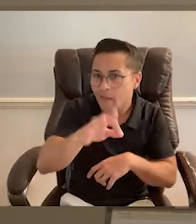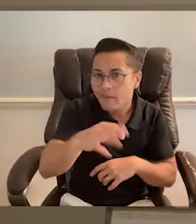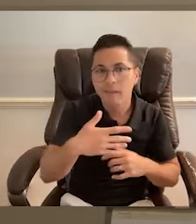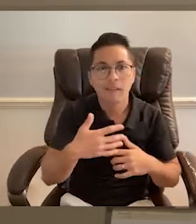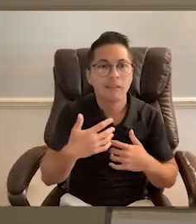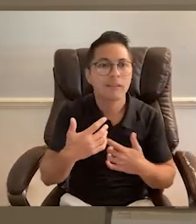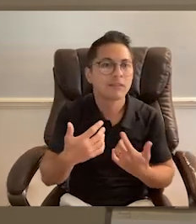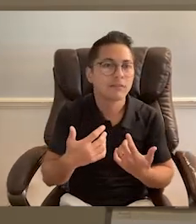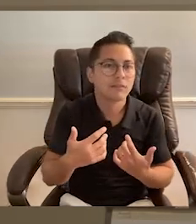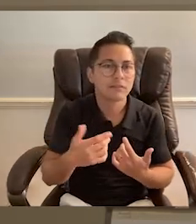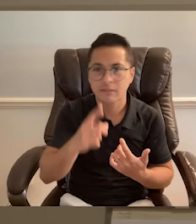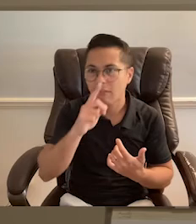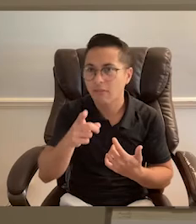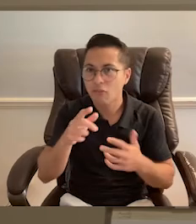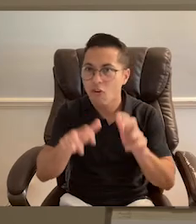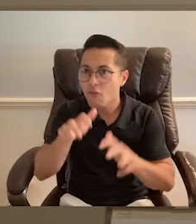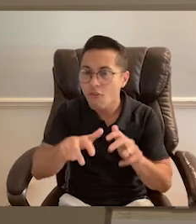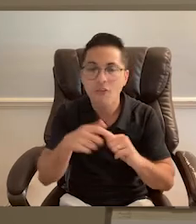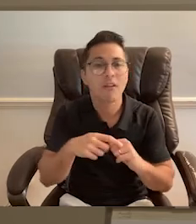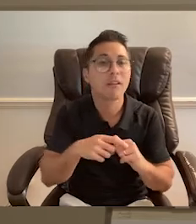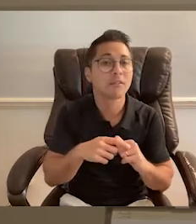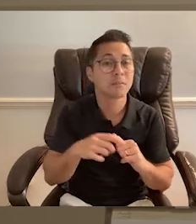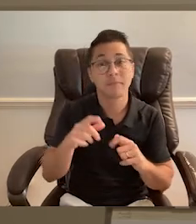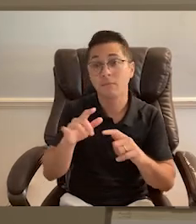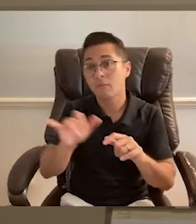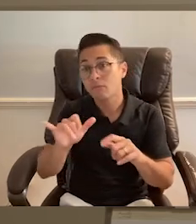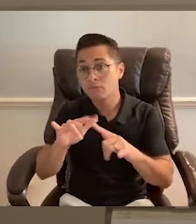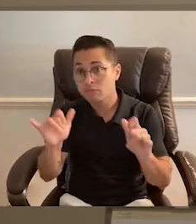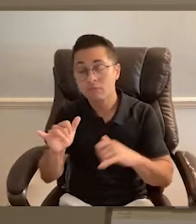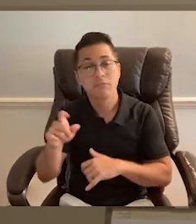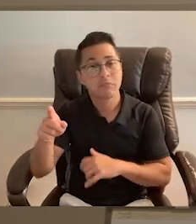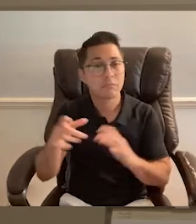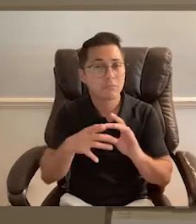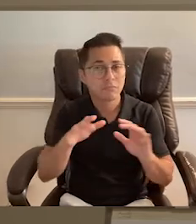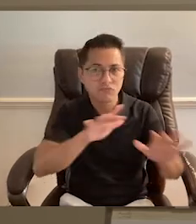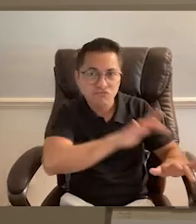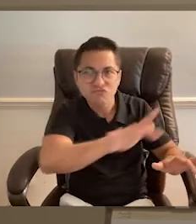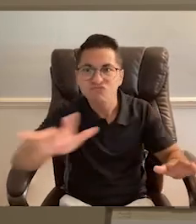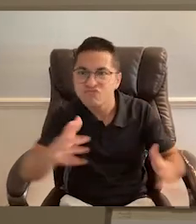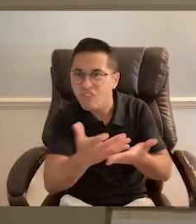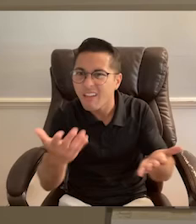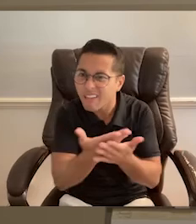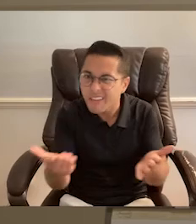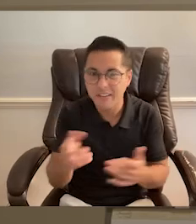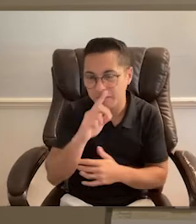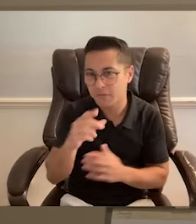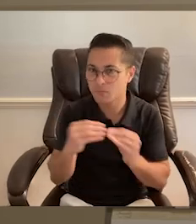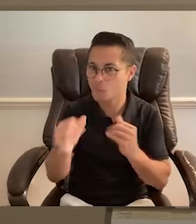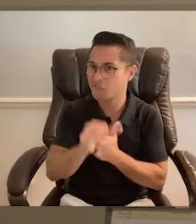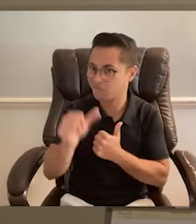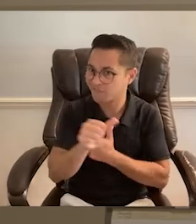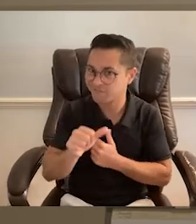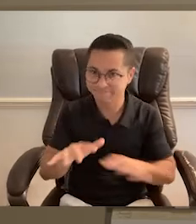they want, and everything happens wirelessly without having to touch anything. So we developed this. Actually, this is the previous version.